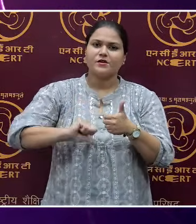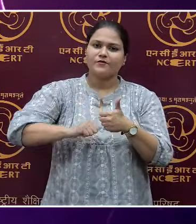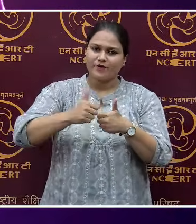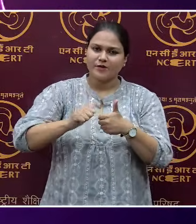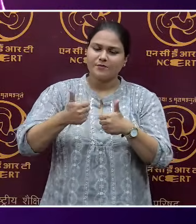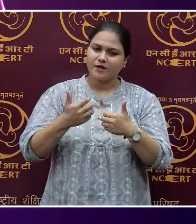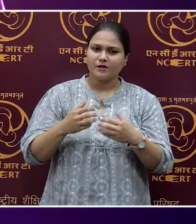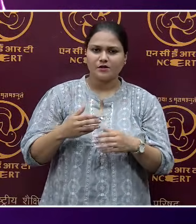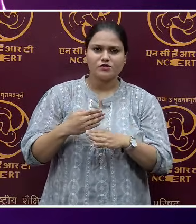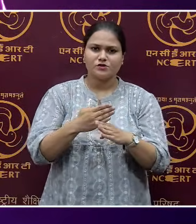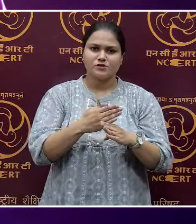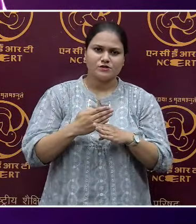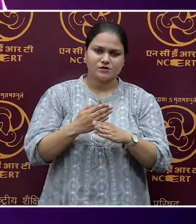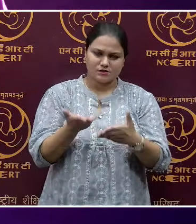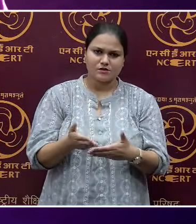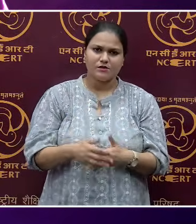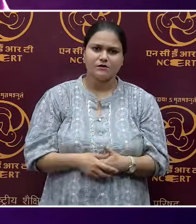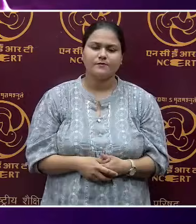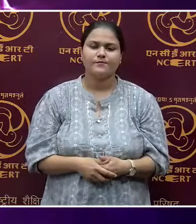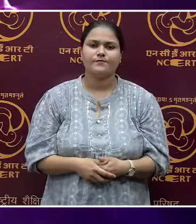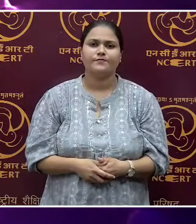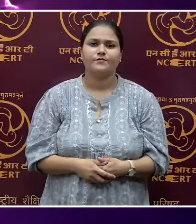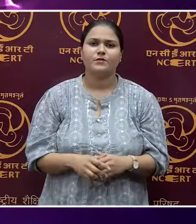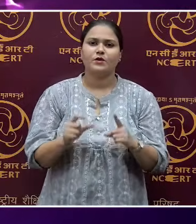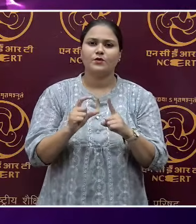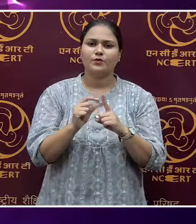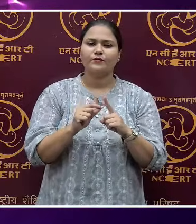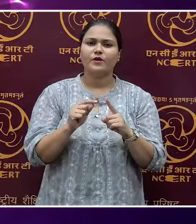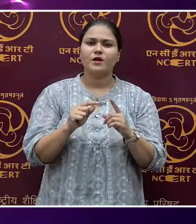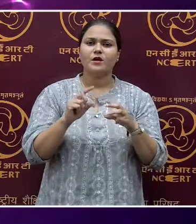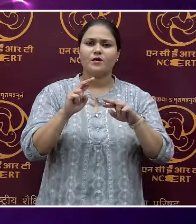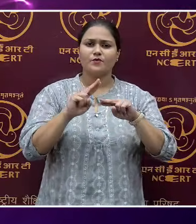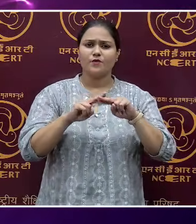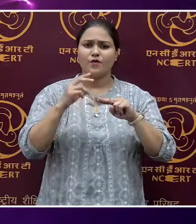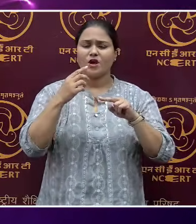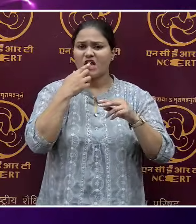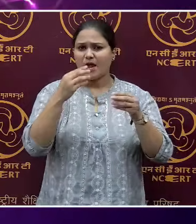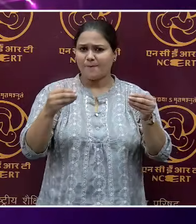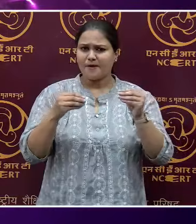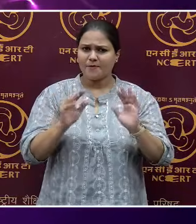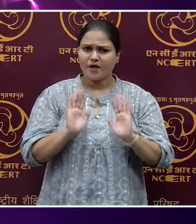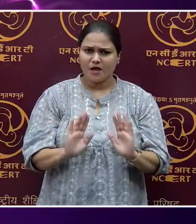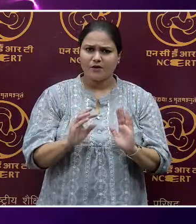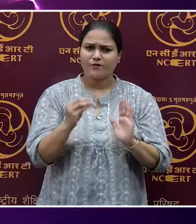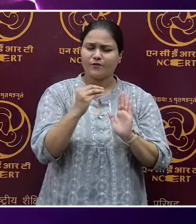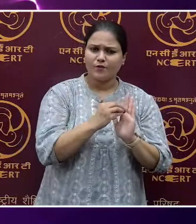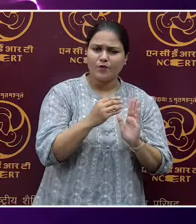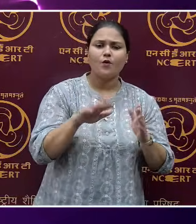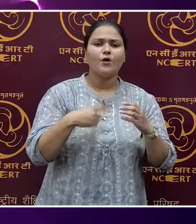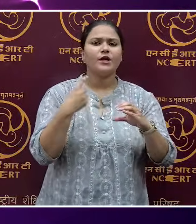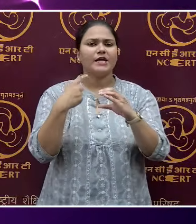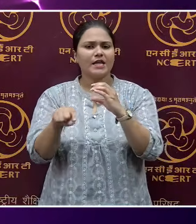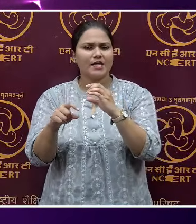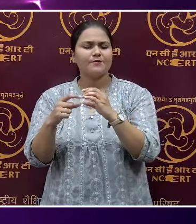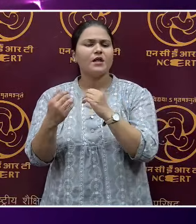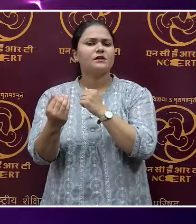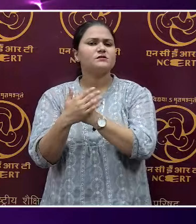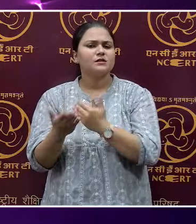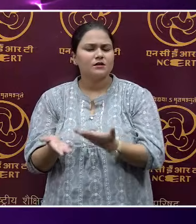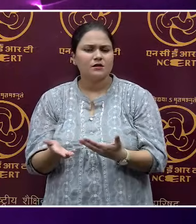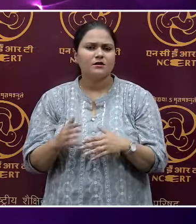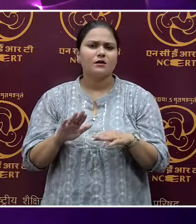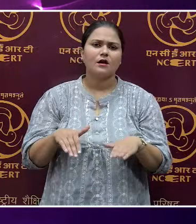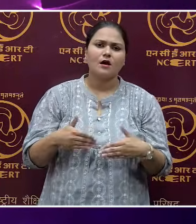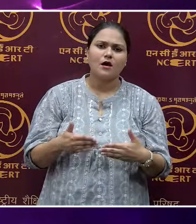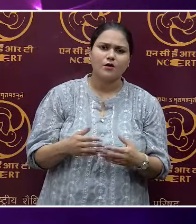Yes. So, do we have any such feedback form that I need to fill, or I should write an email directly? No, how to go about